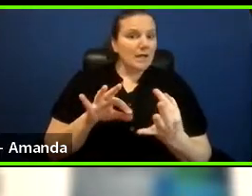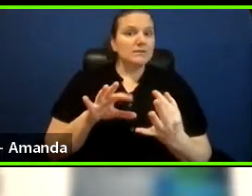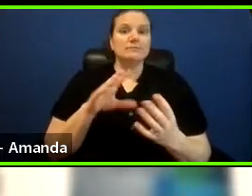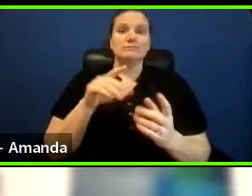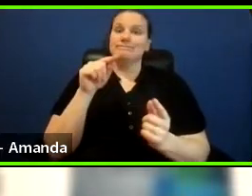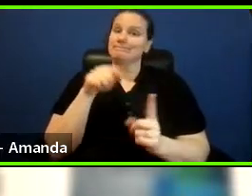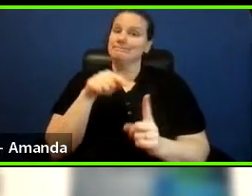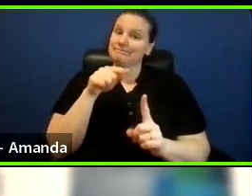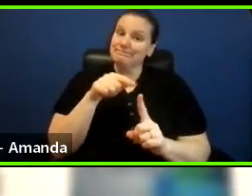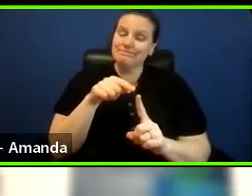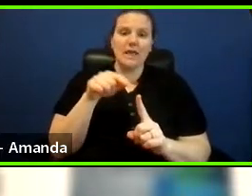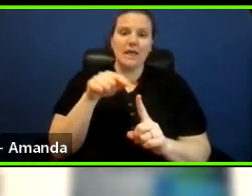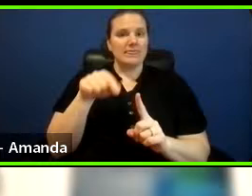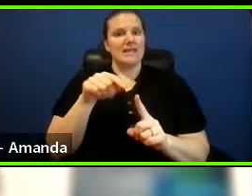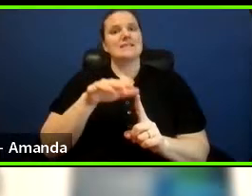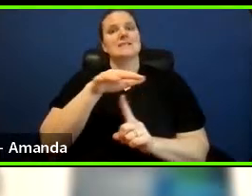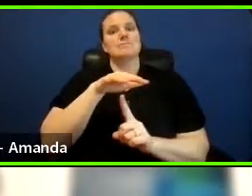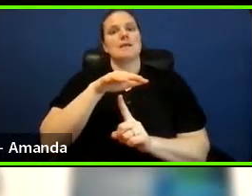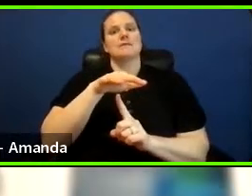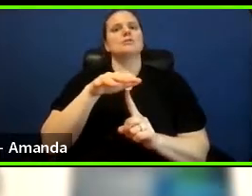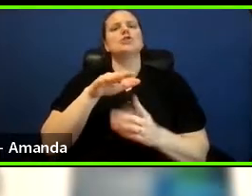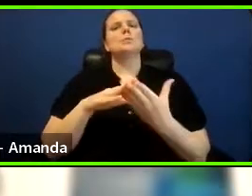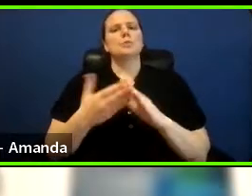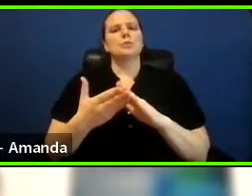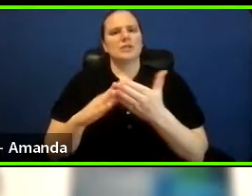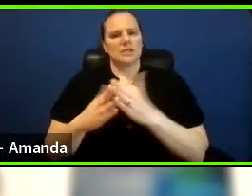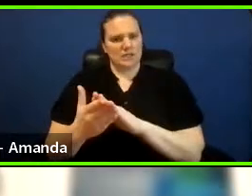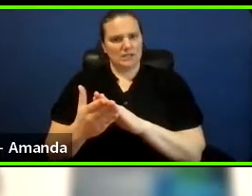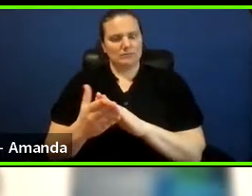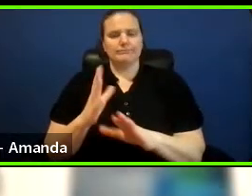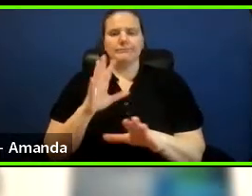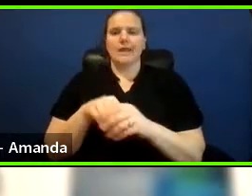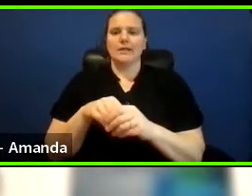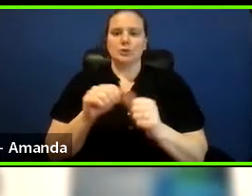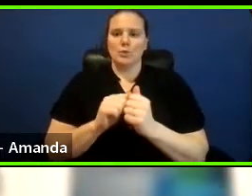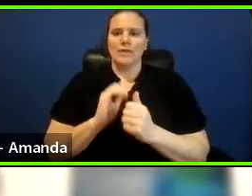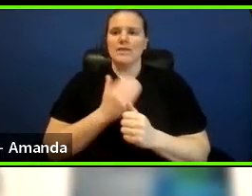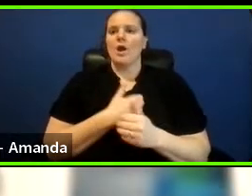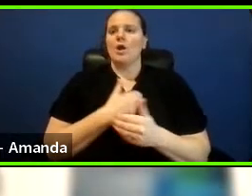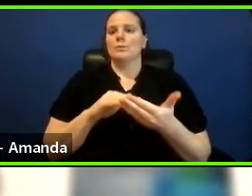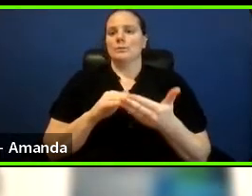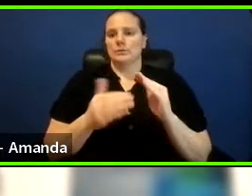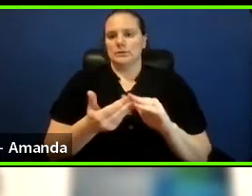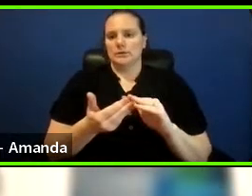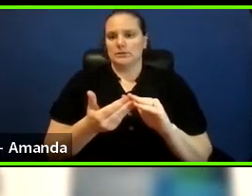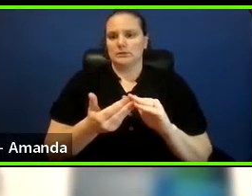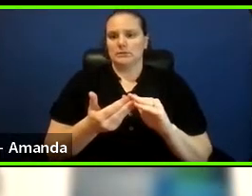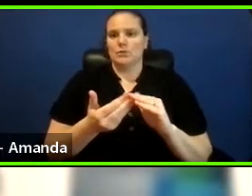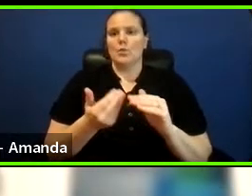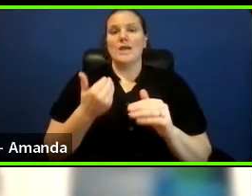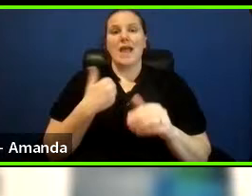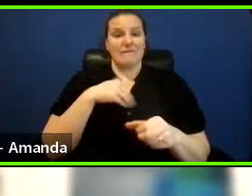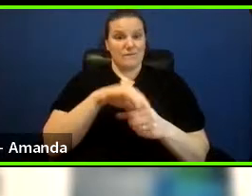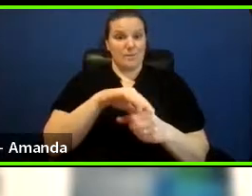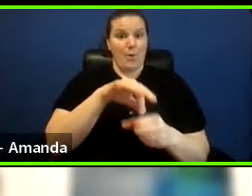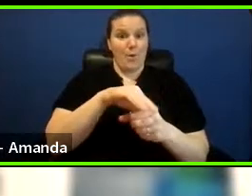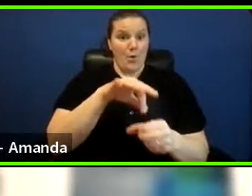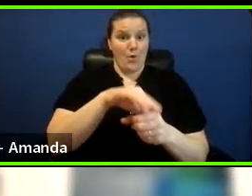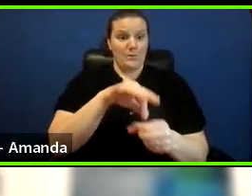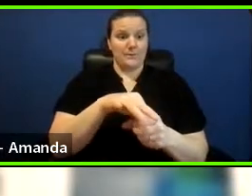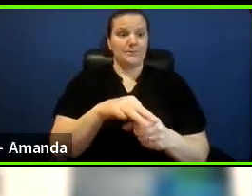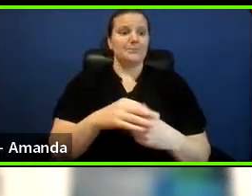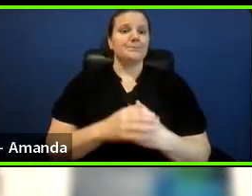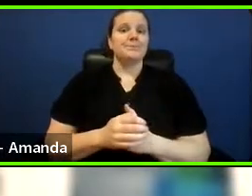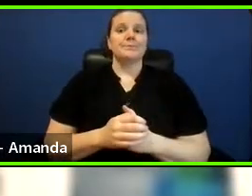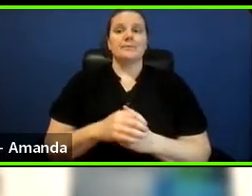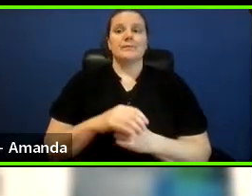particular, this space is about community and about engaging with our community. So we have a poll.